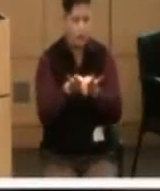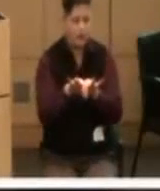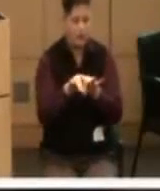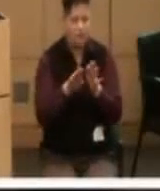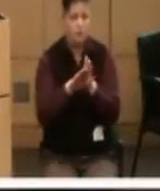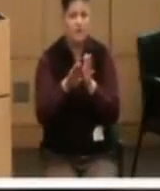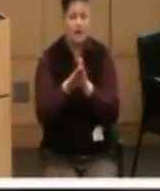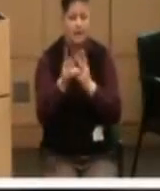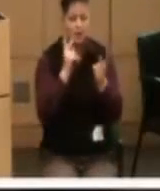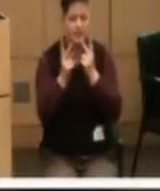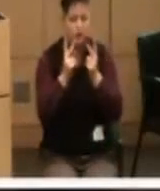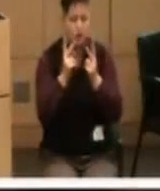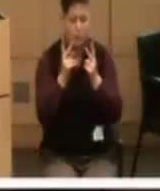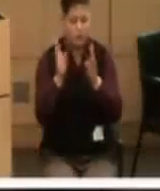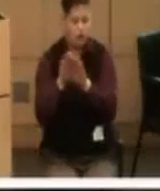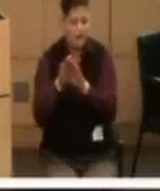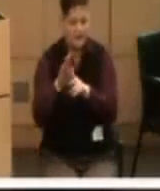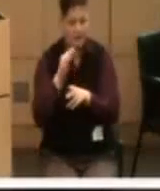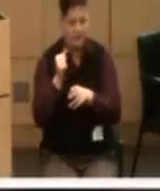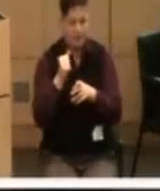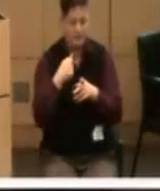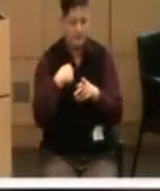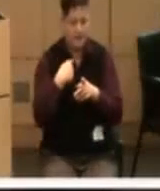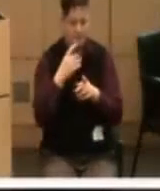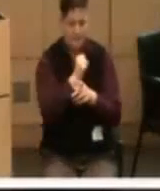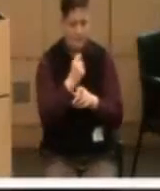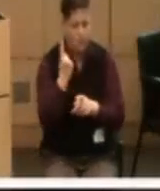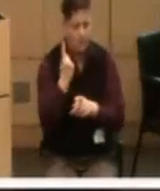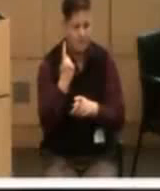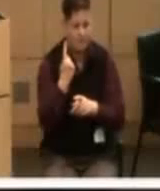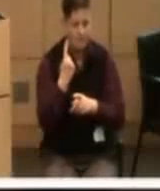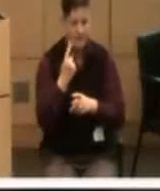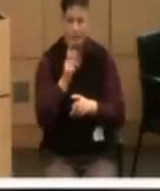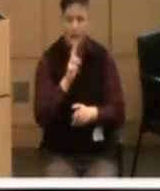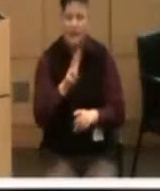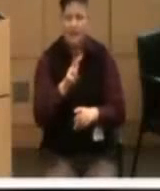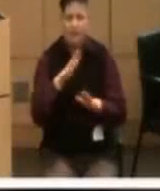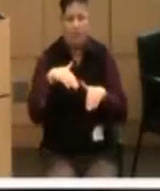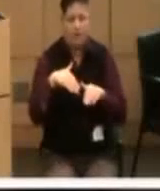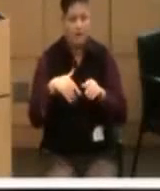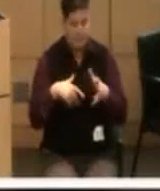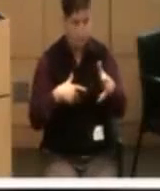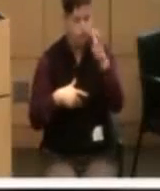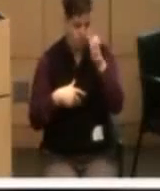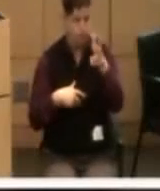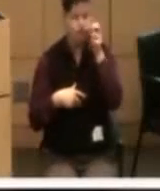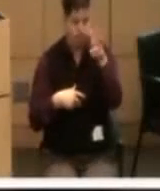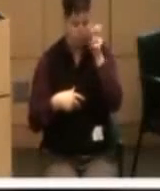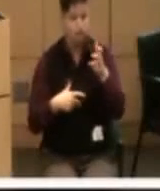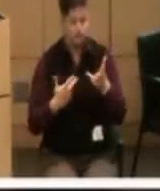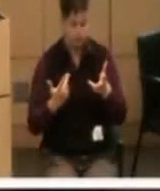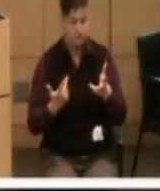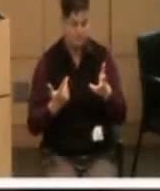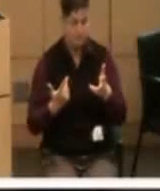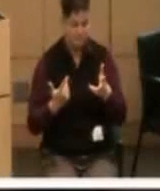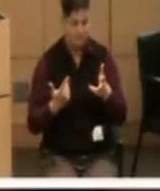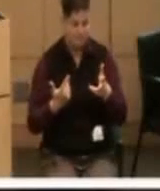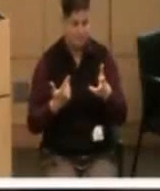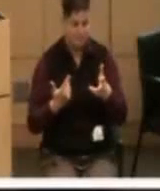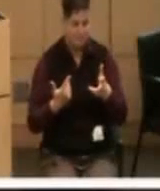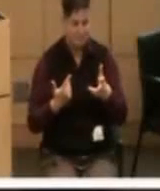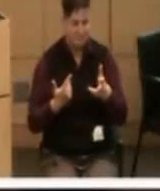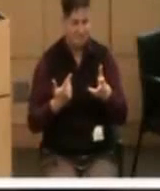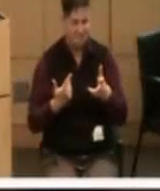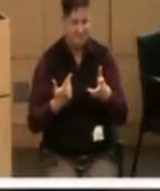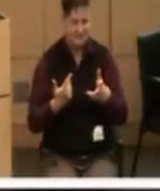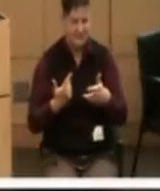developmental vision shuts down right at 3 years if you don't have any input. It's wider. It's still not